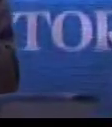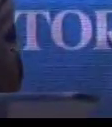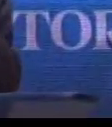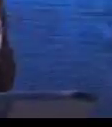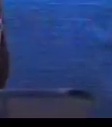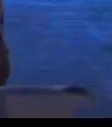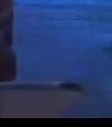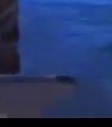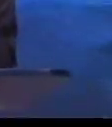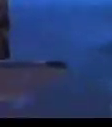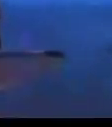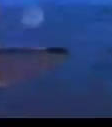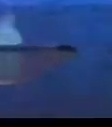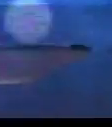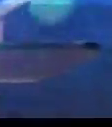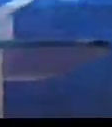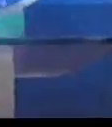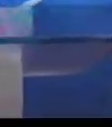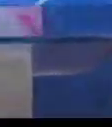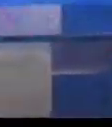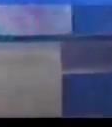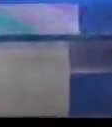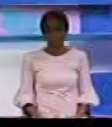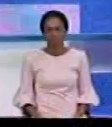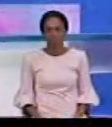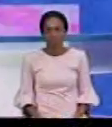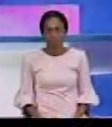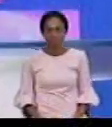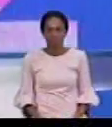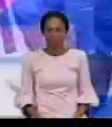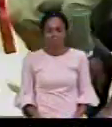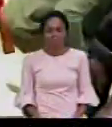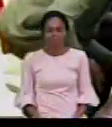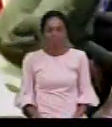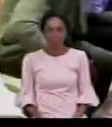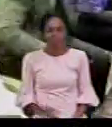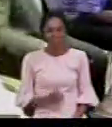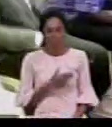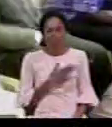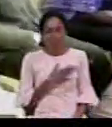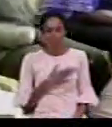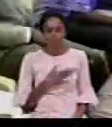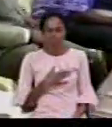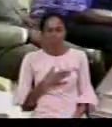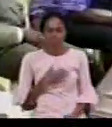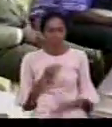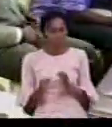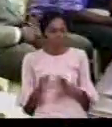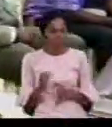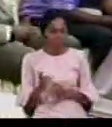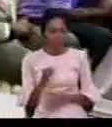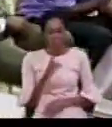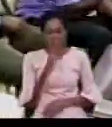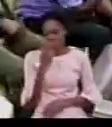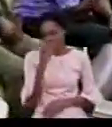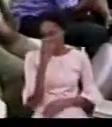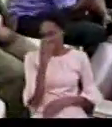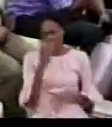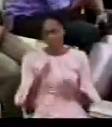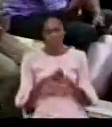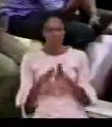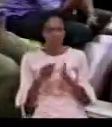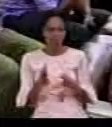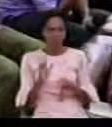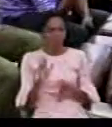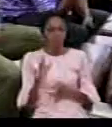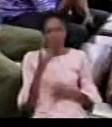do. Move your hand, move your leg, move your neck, bend, arise. And if you were blind, open your eyes. The program is not